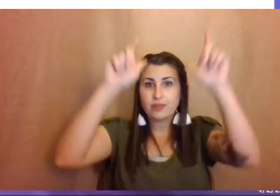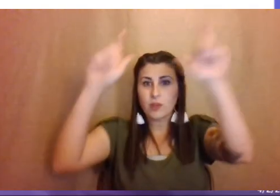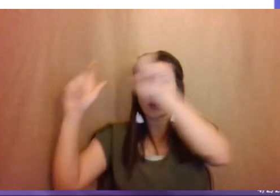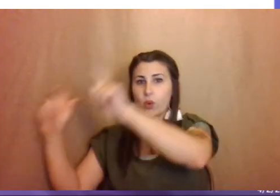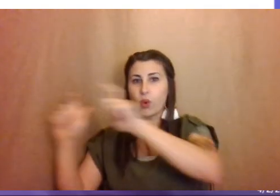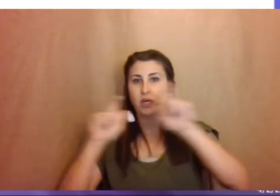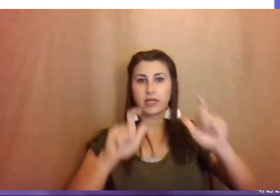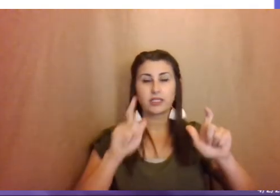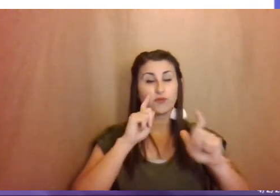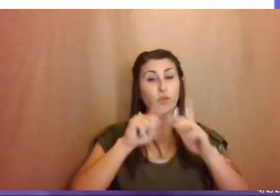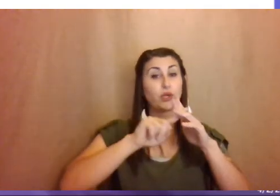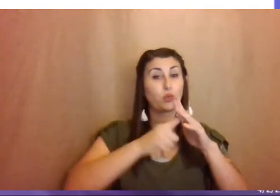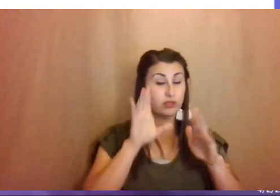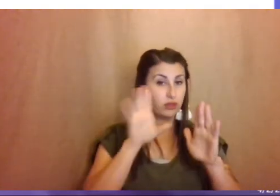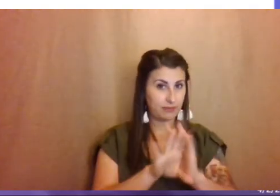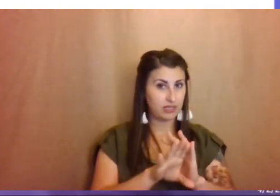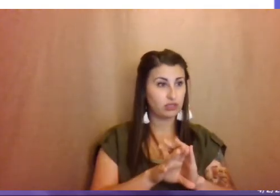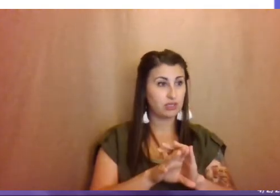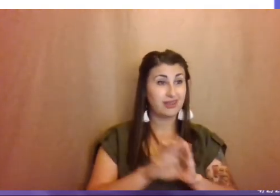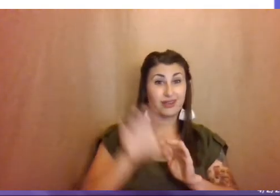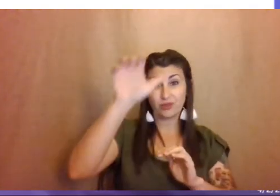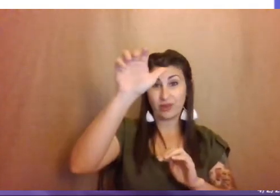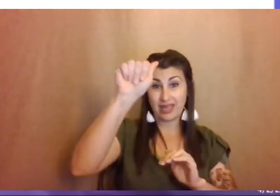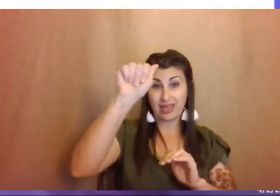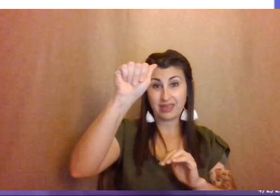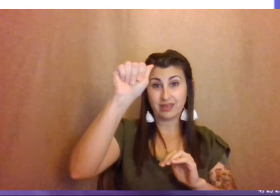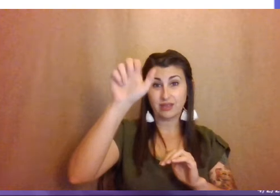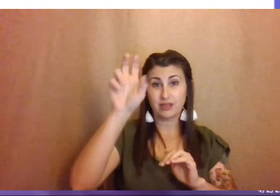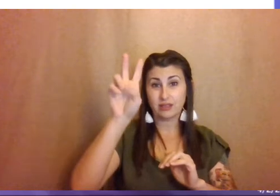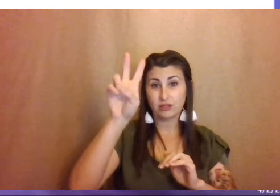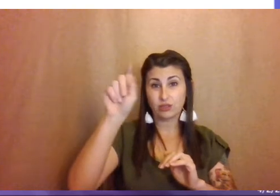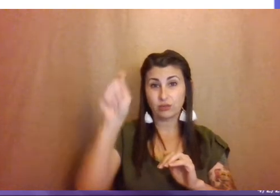original image. So for A, it's 2, 6.